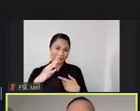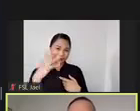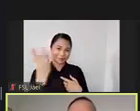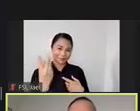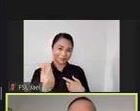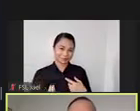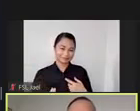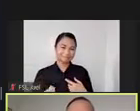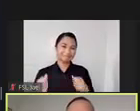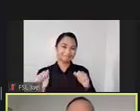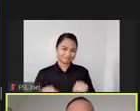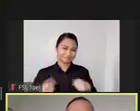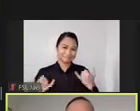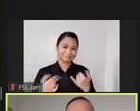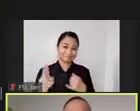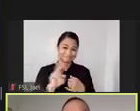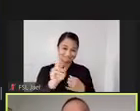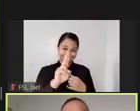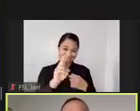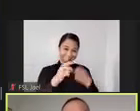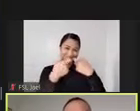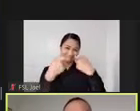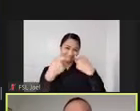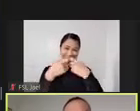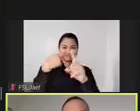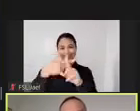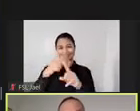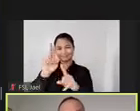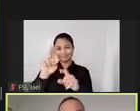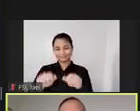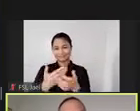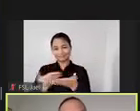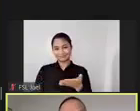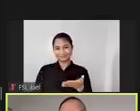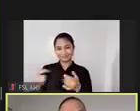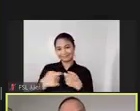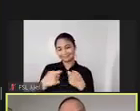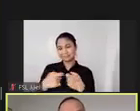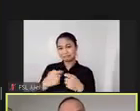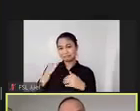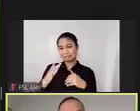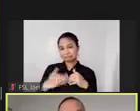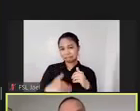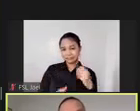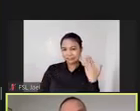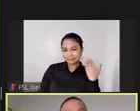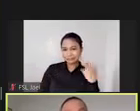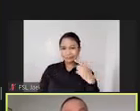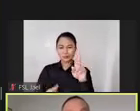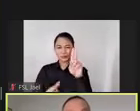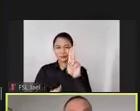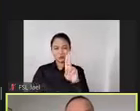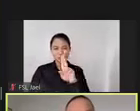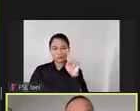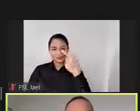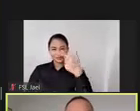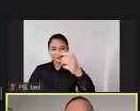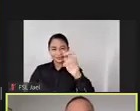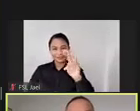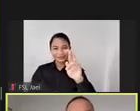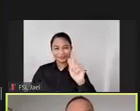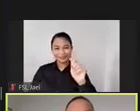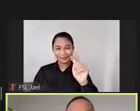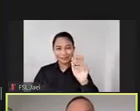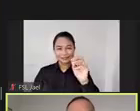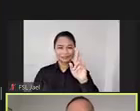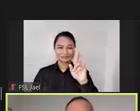generators, they could only connect a few light bulbs and they had to pay a premium if they insisted on using other devices such as